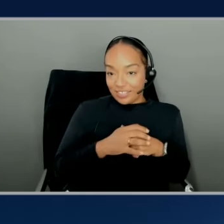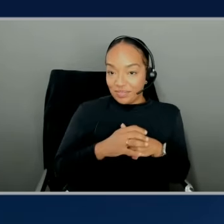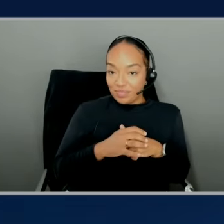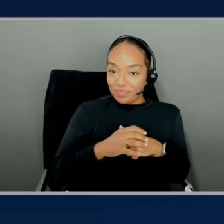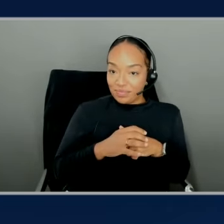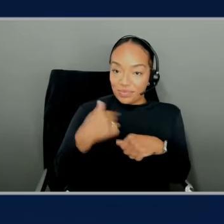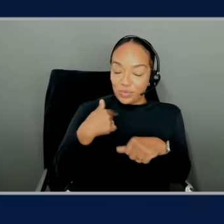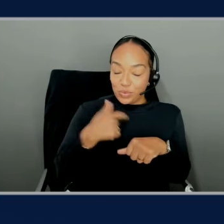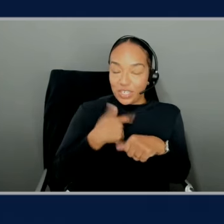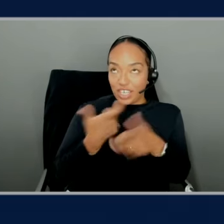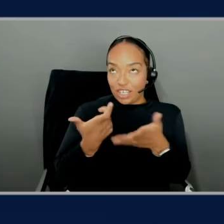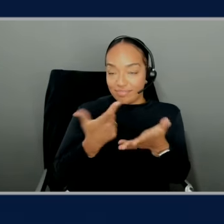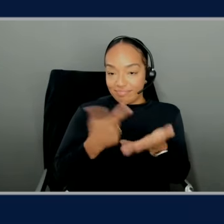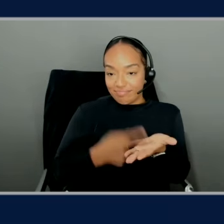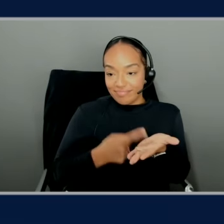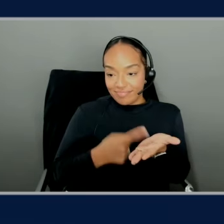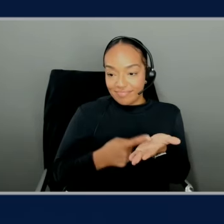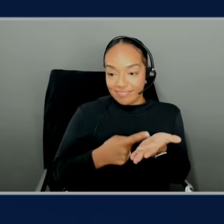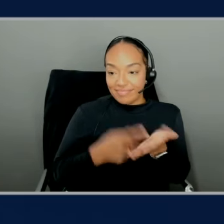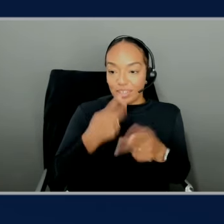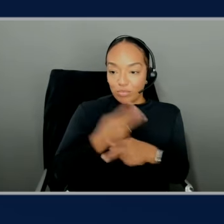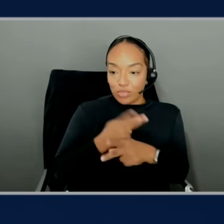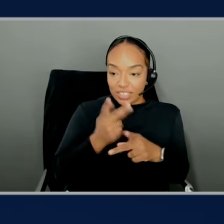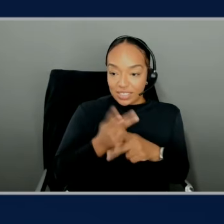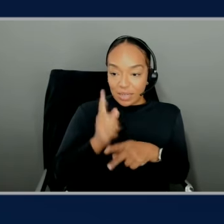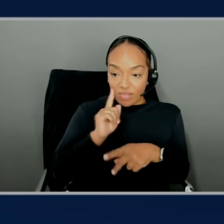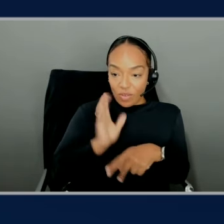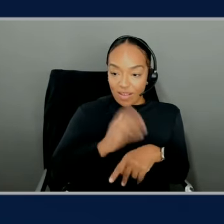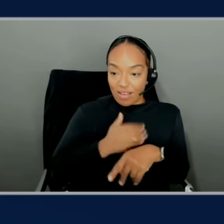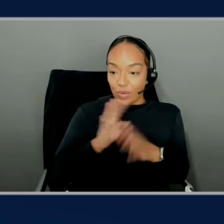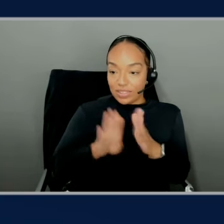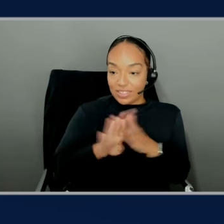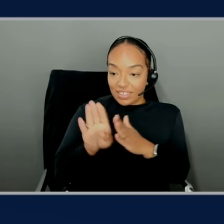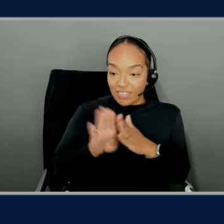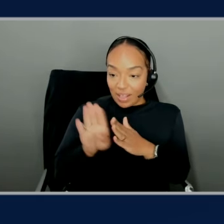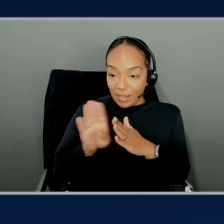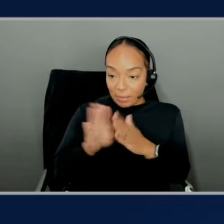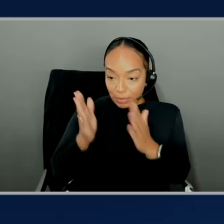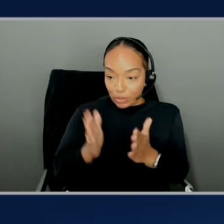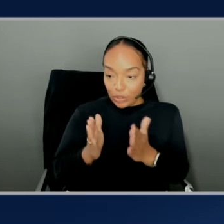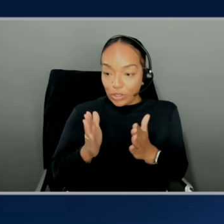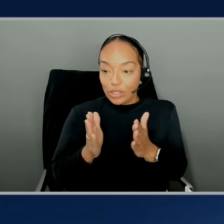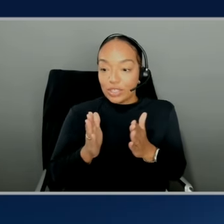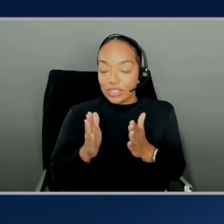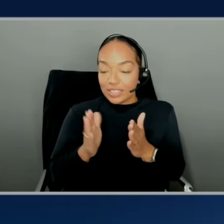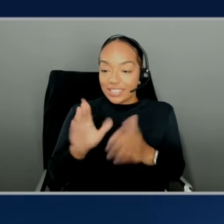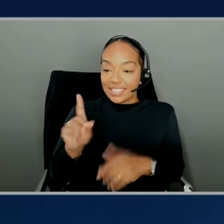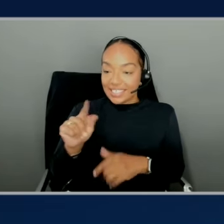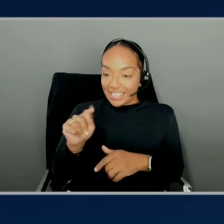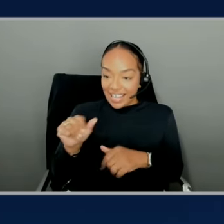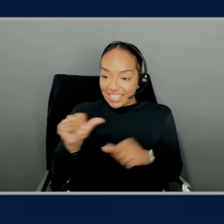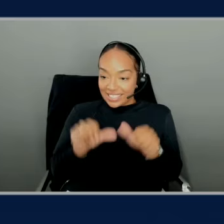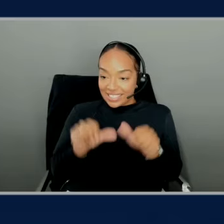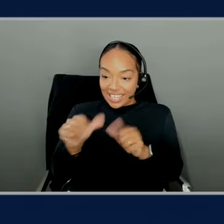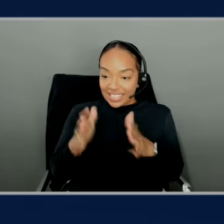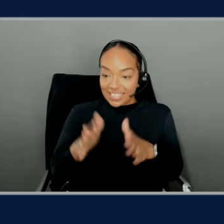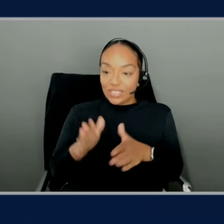We're talking about productivity for our developers, right? Productivity for our data scientists, all the people using